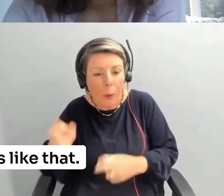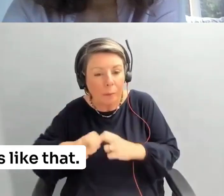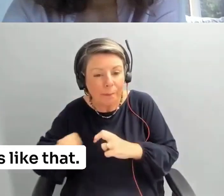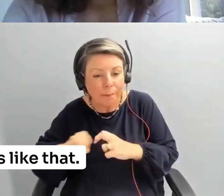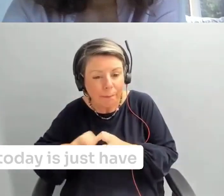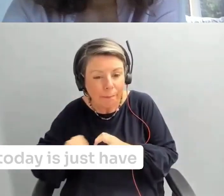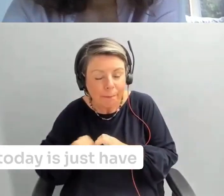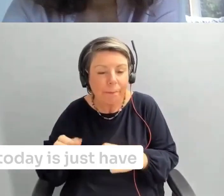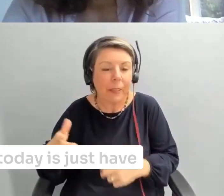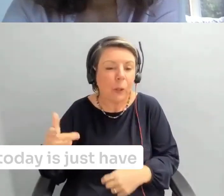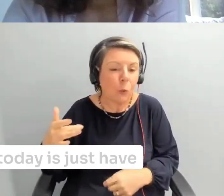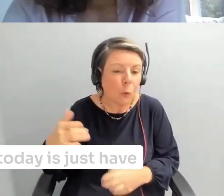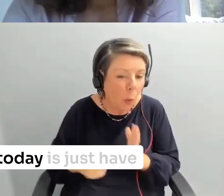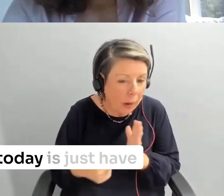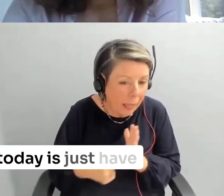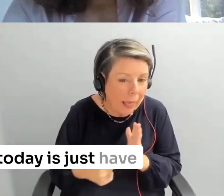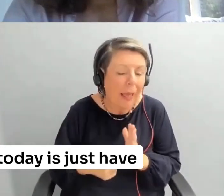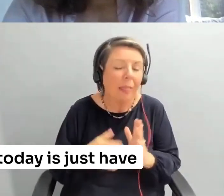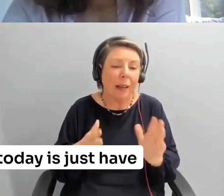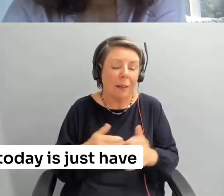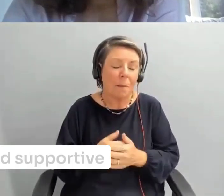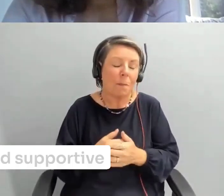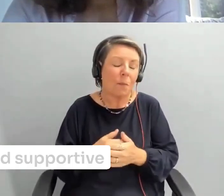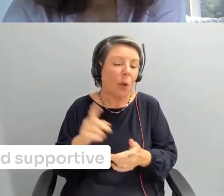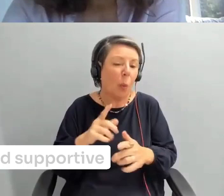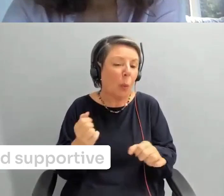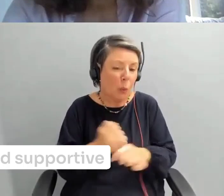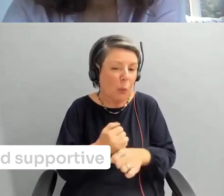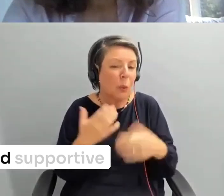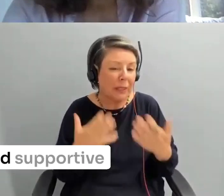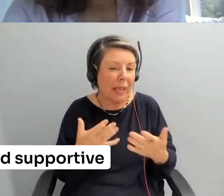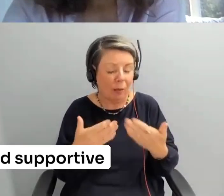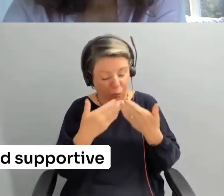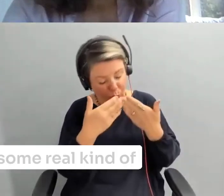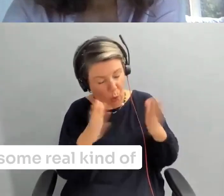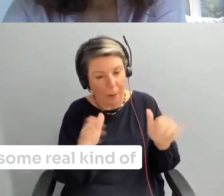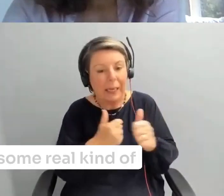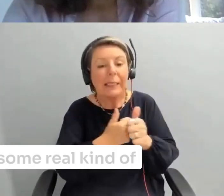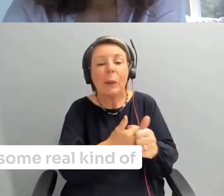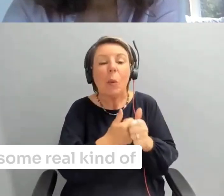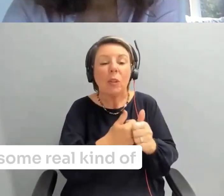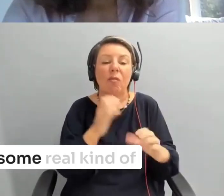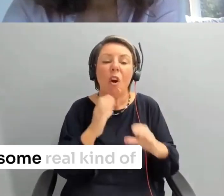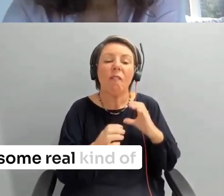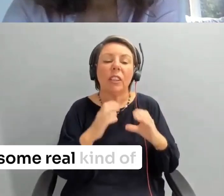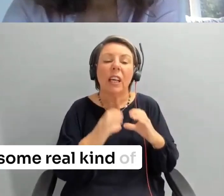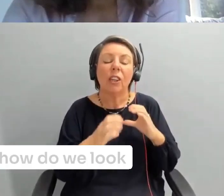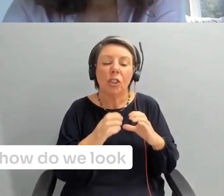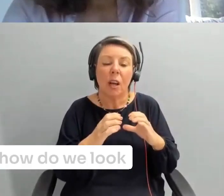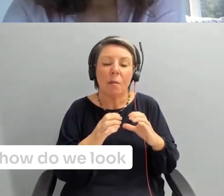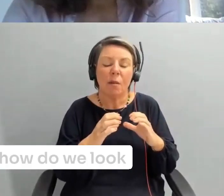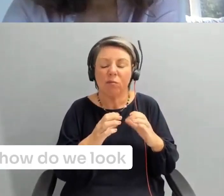like that. So what we're going to do today is just have a really kind of open and supportive conversation just to bring some real